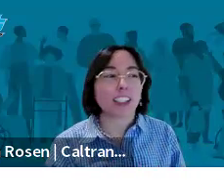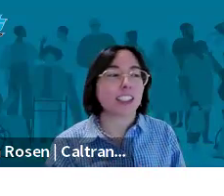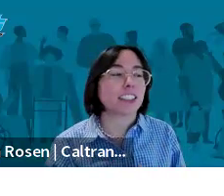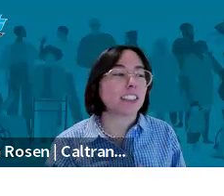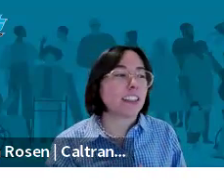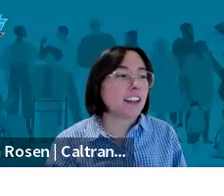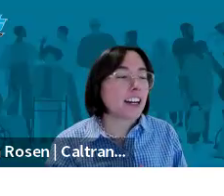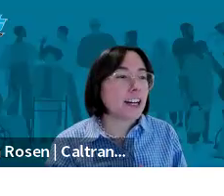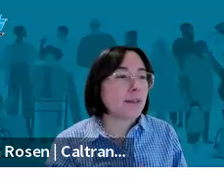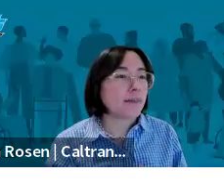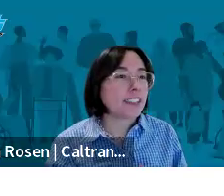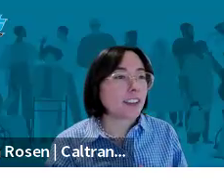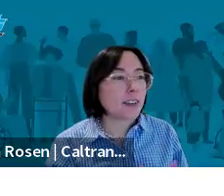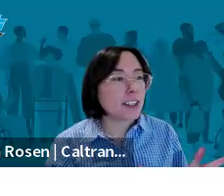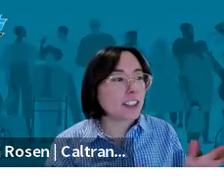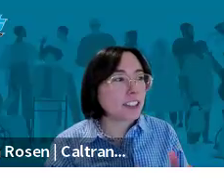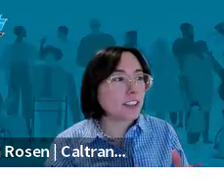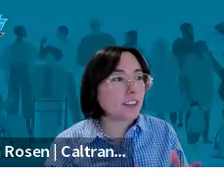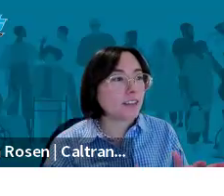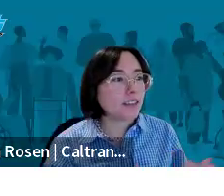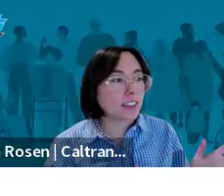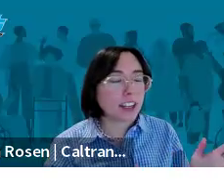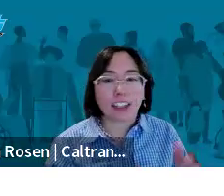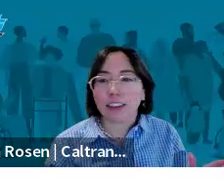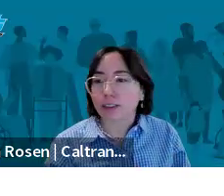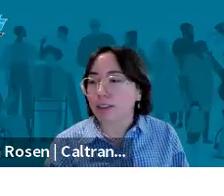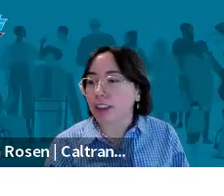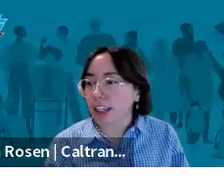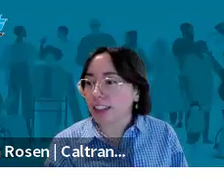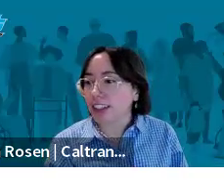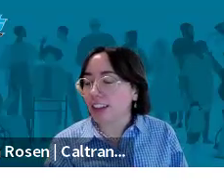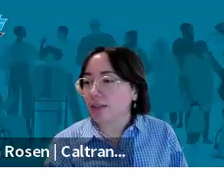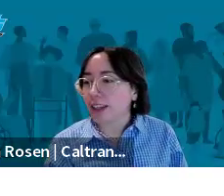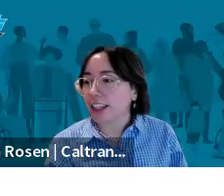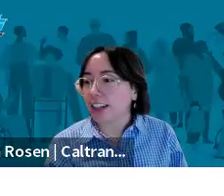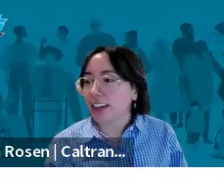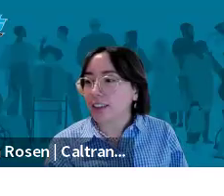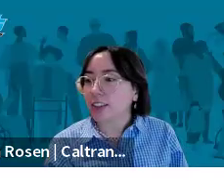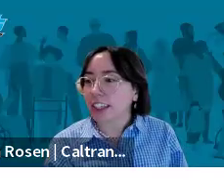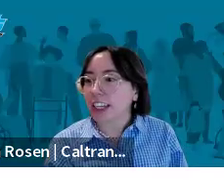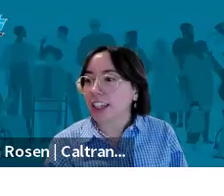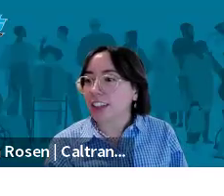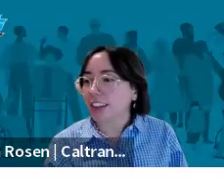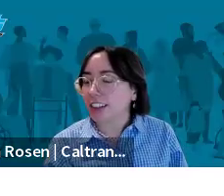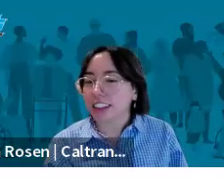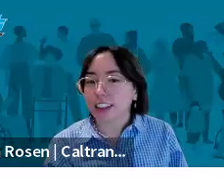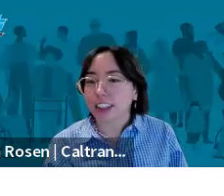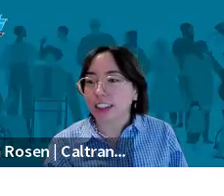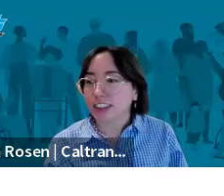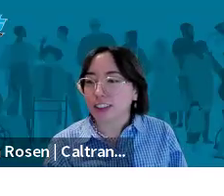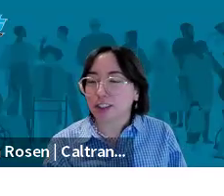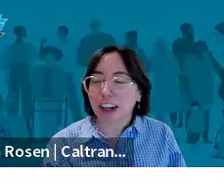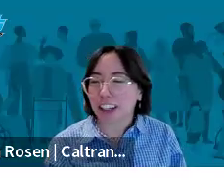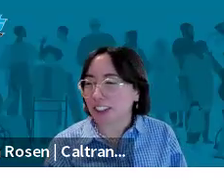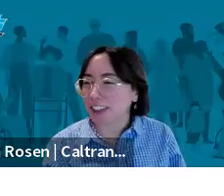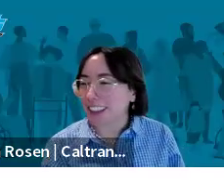to these sections. So let me just kind of get through these, and then we can really get into the